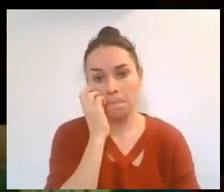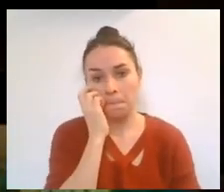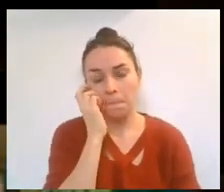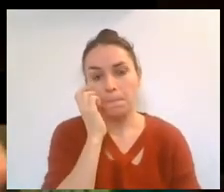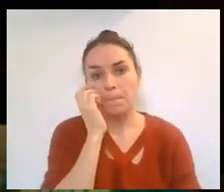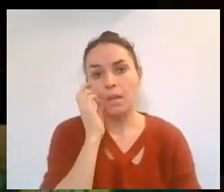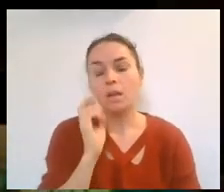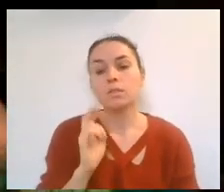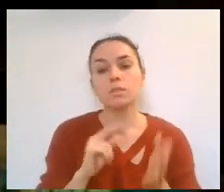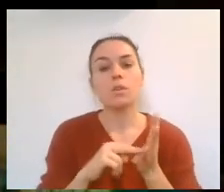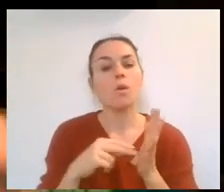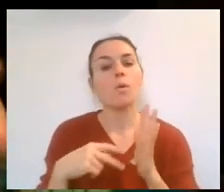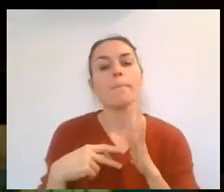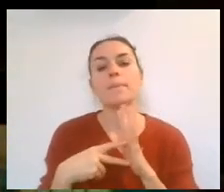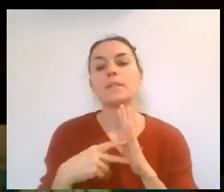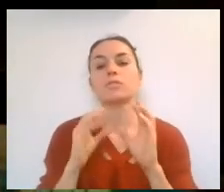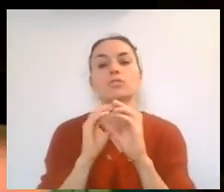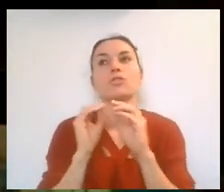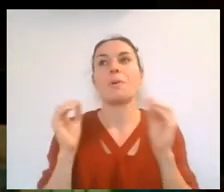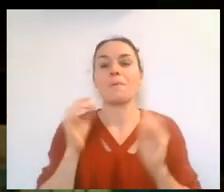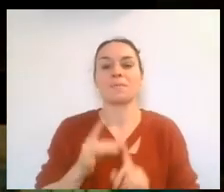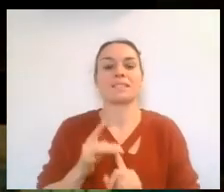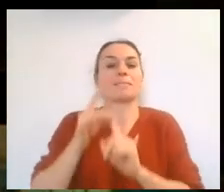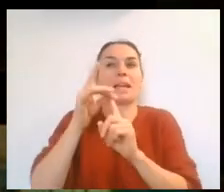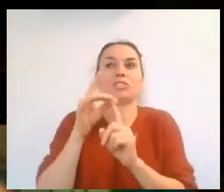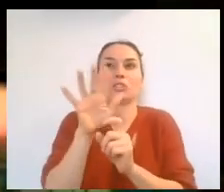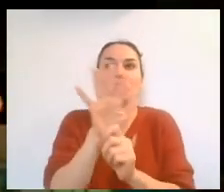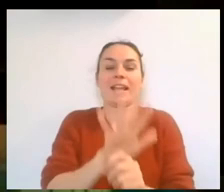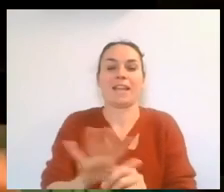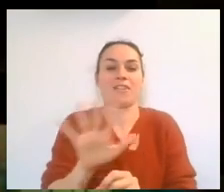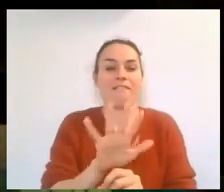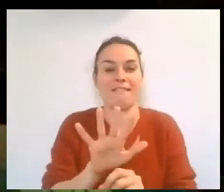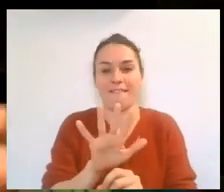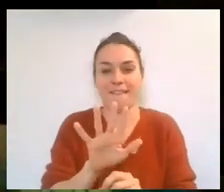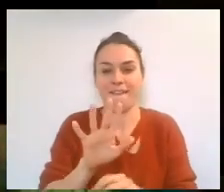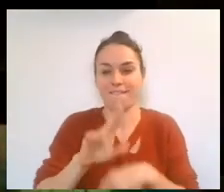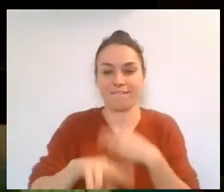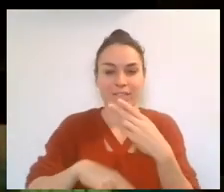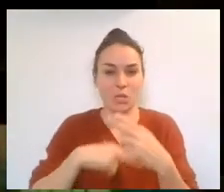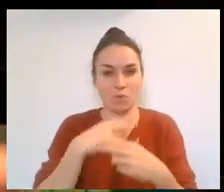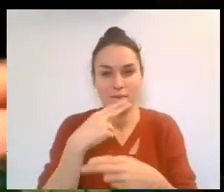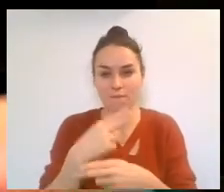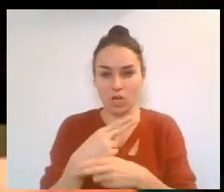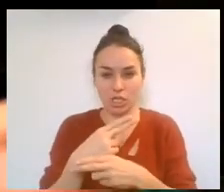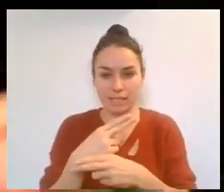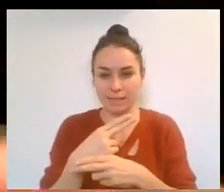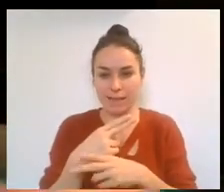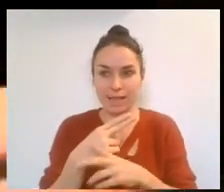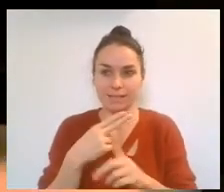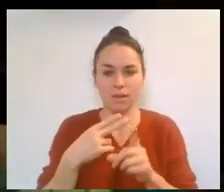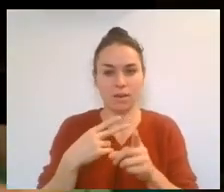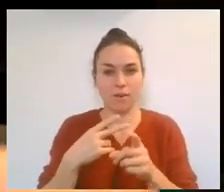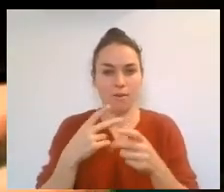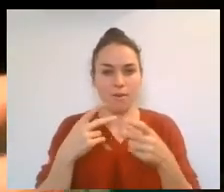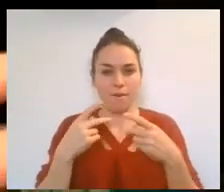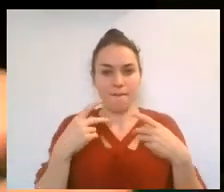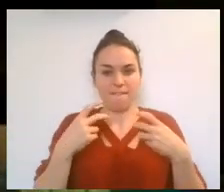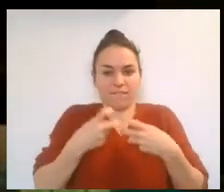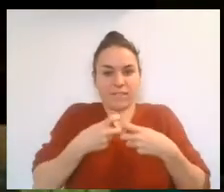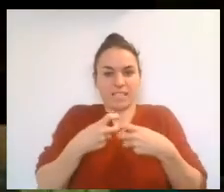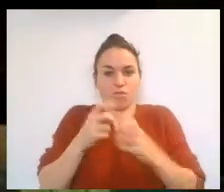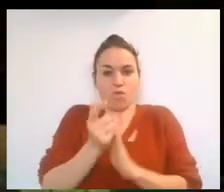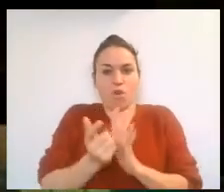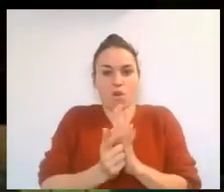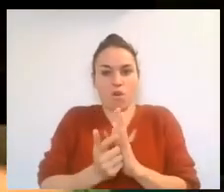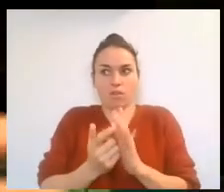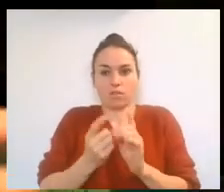any special section of our universe in which things evolve, you know, which physical laws are